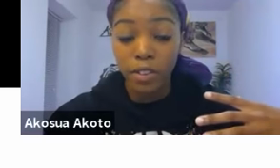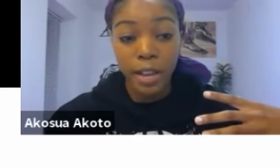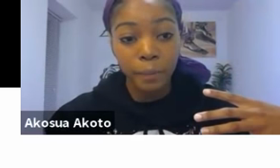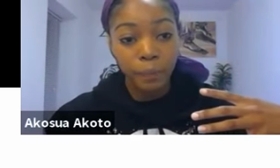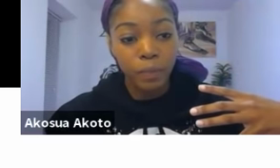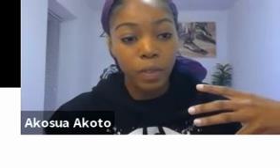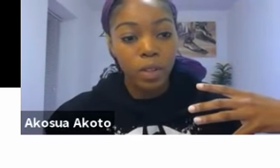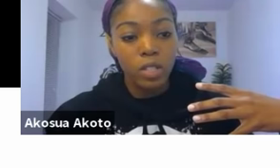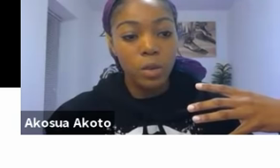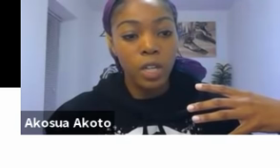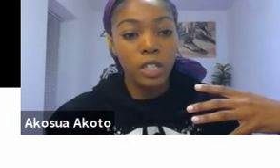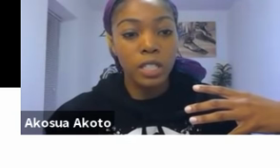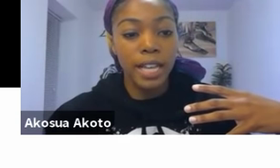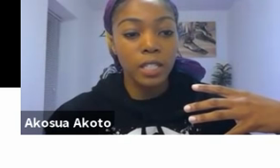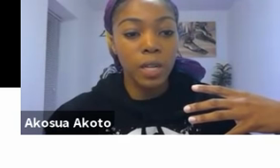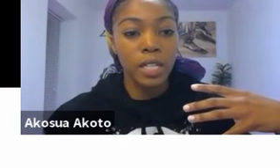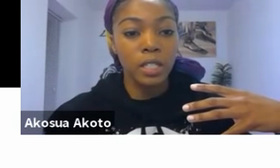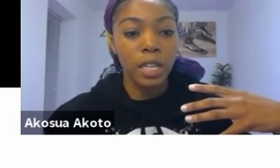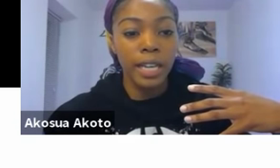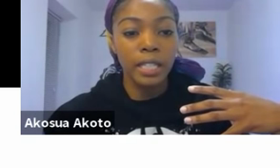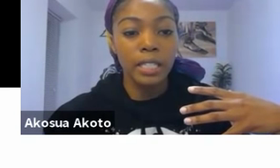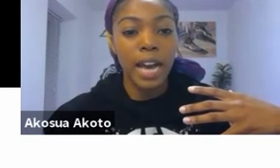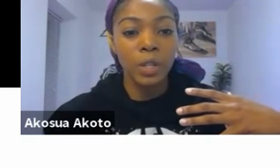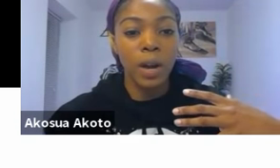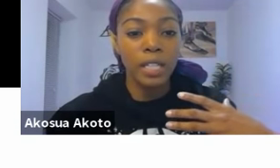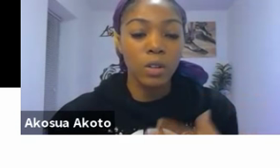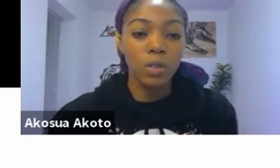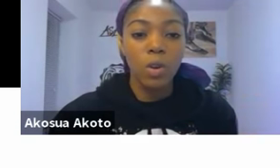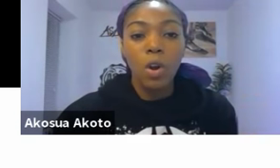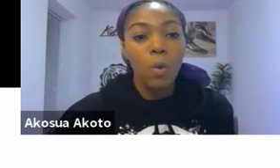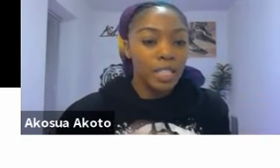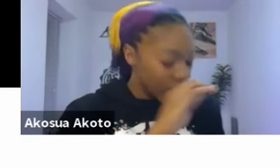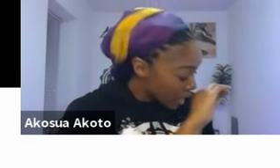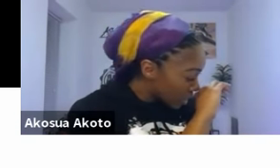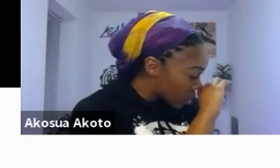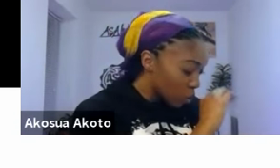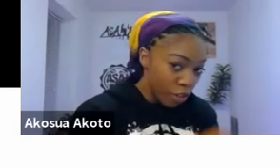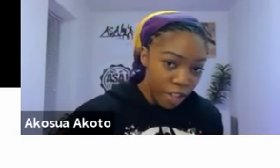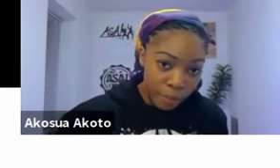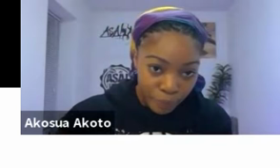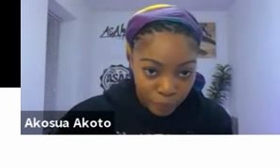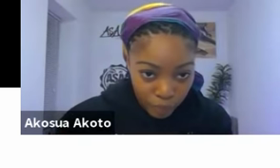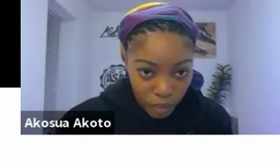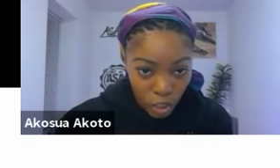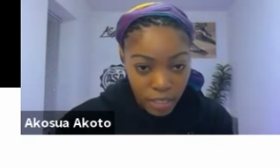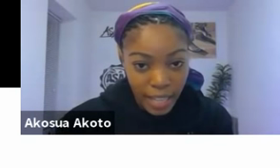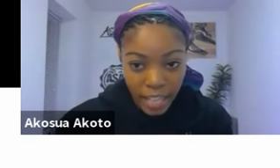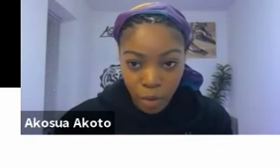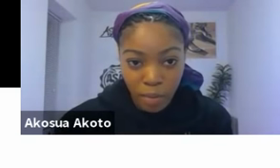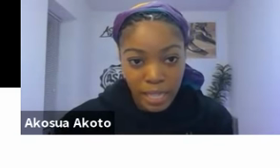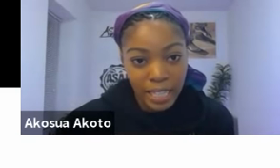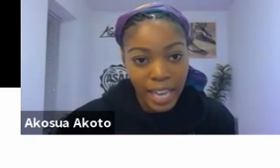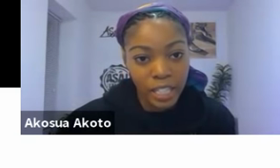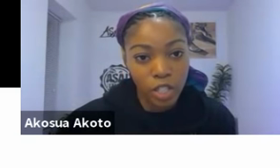environment, right? So we're going to go to the next one. Again, this is Adowa. So watch her tell the story. You see the